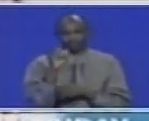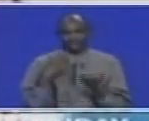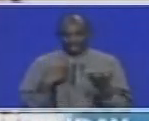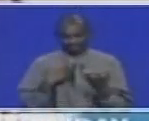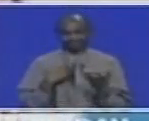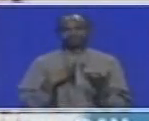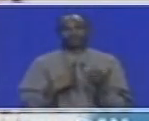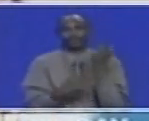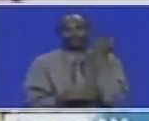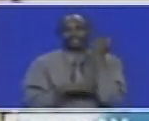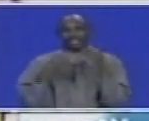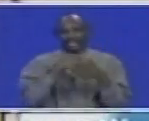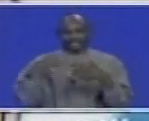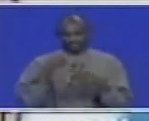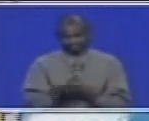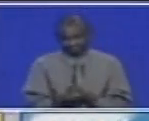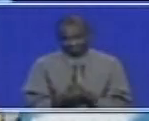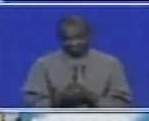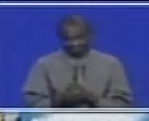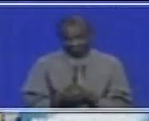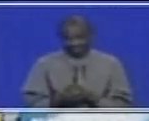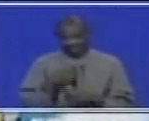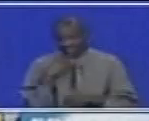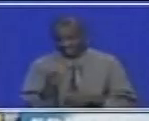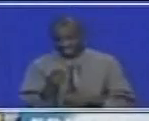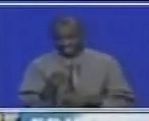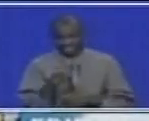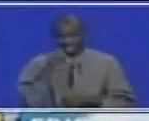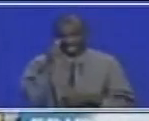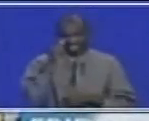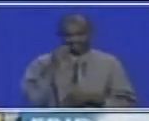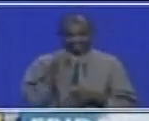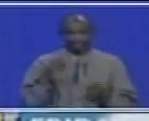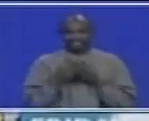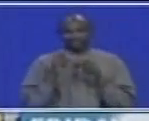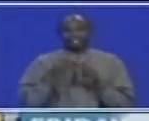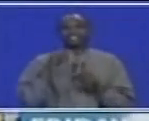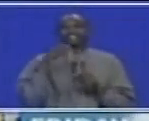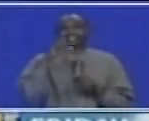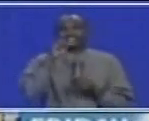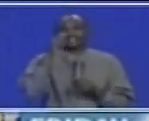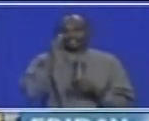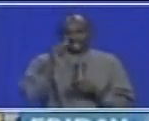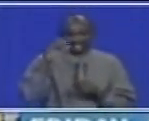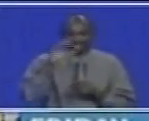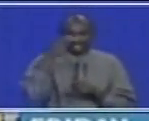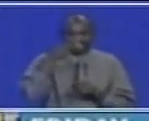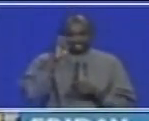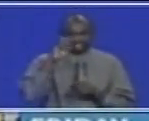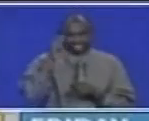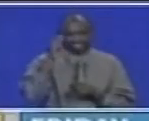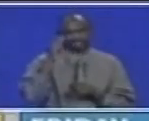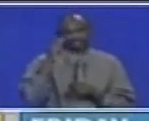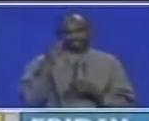line. All right. Do we say a sachet of tea leaves, or a sachet of tea leaves or